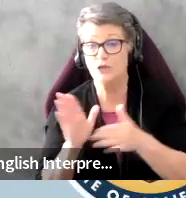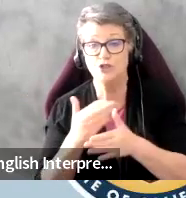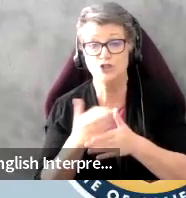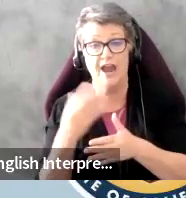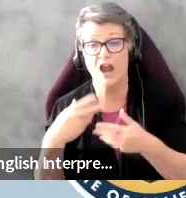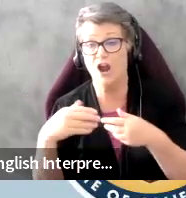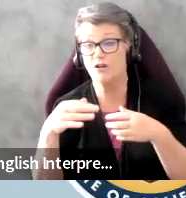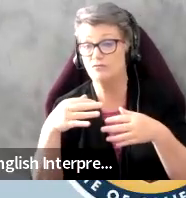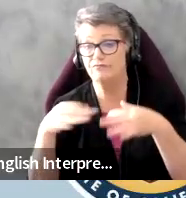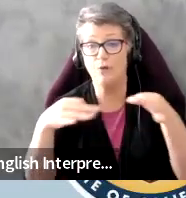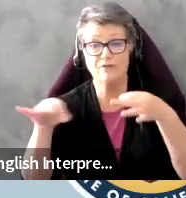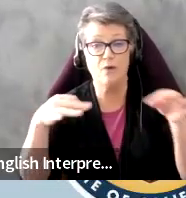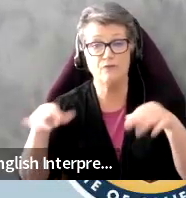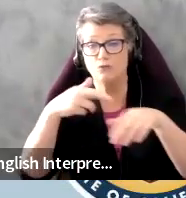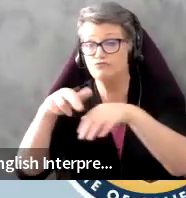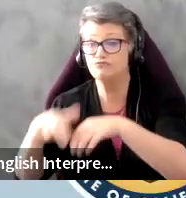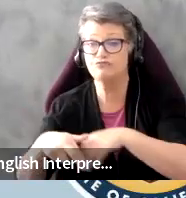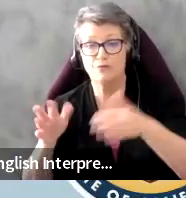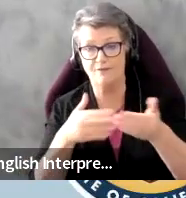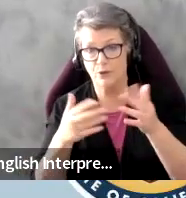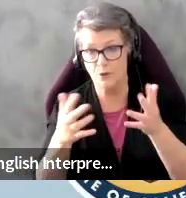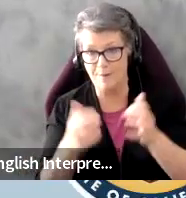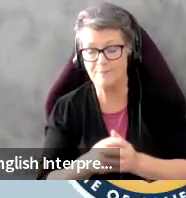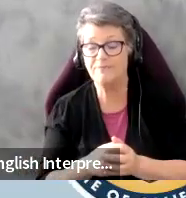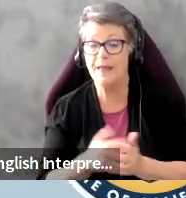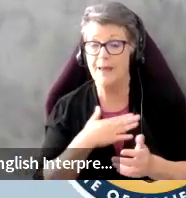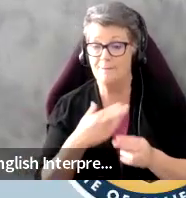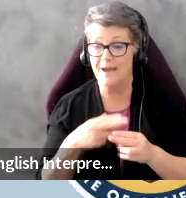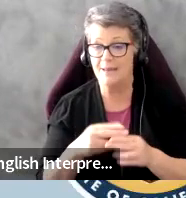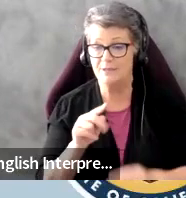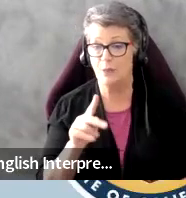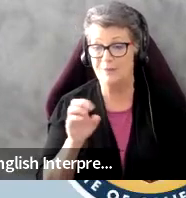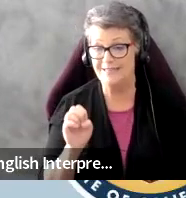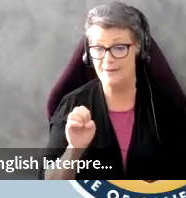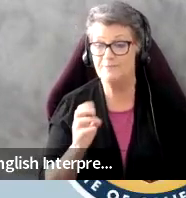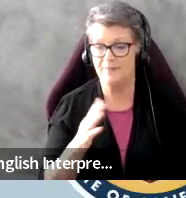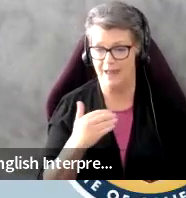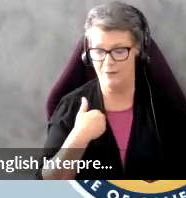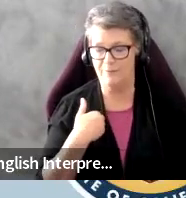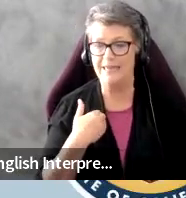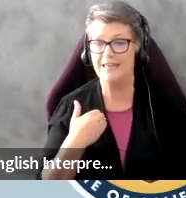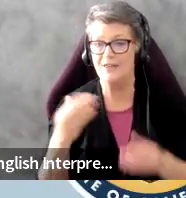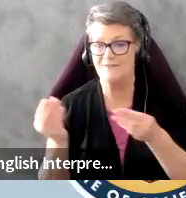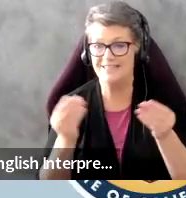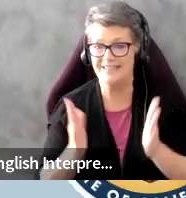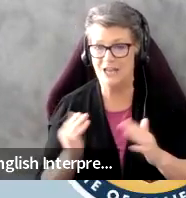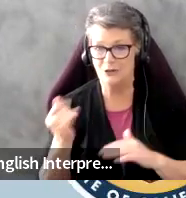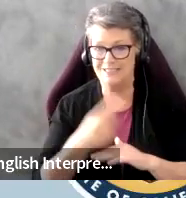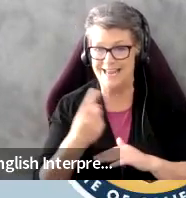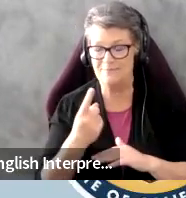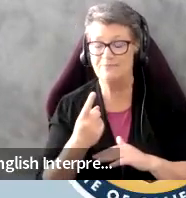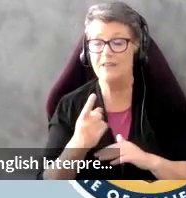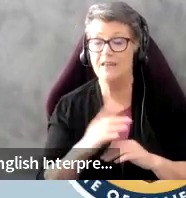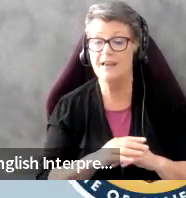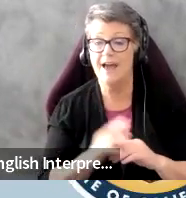you receive it, share with your friends and colleagues. My name is Lupita Holguin Rubio. I will be your facilitator today, and I'm joined